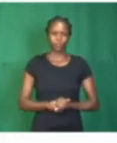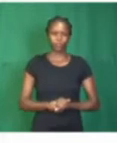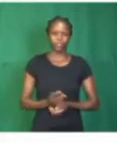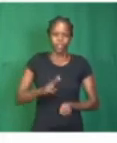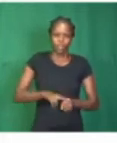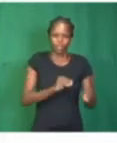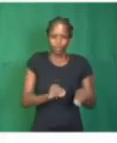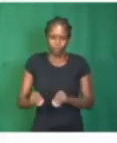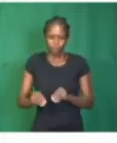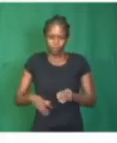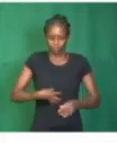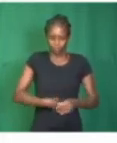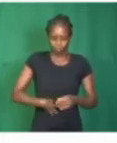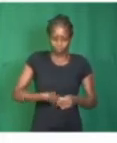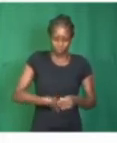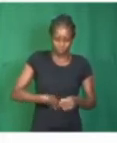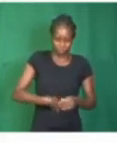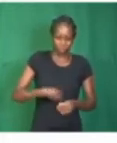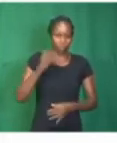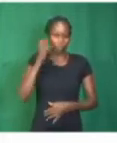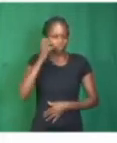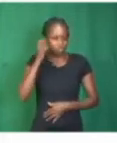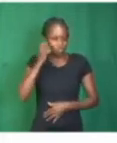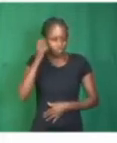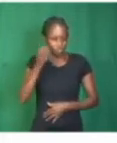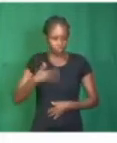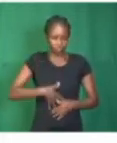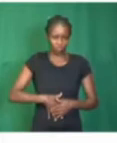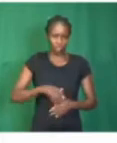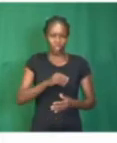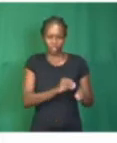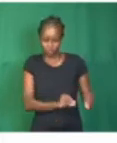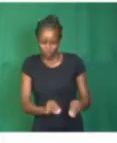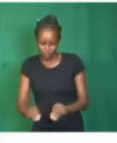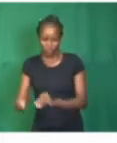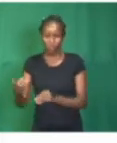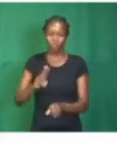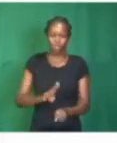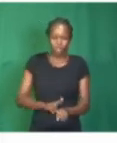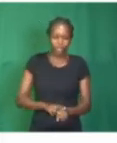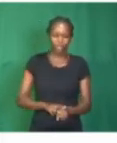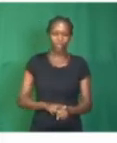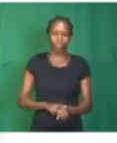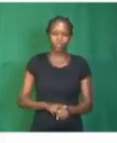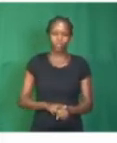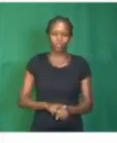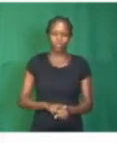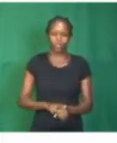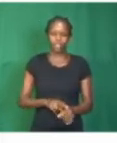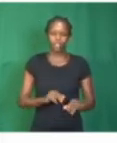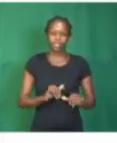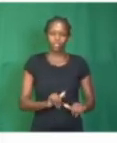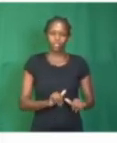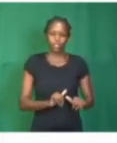stomach, we said that food is mixed with stomach juices, and then from there, food will spend some time in the